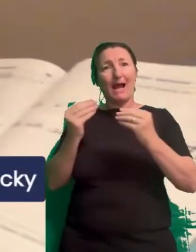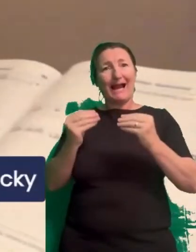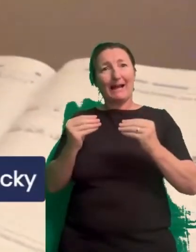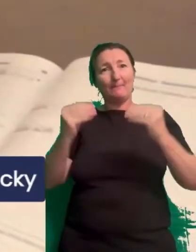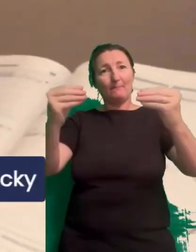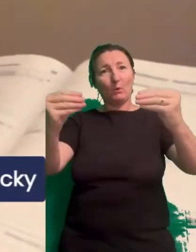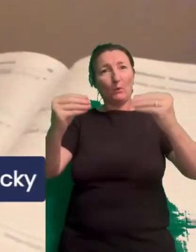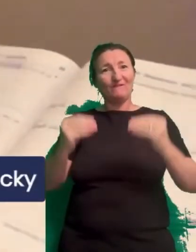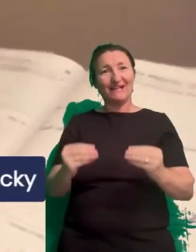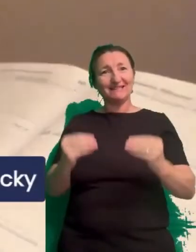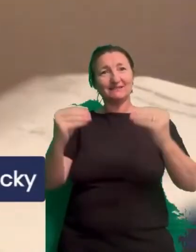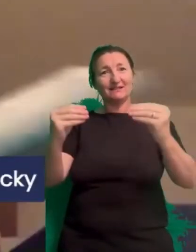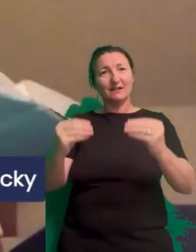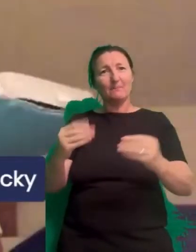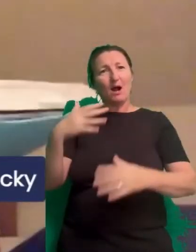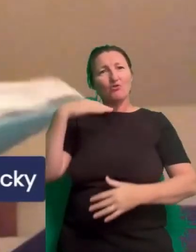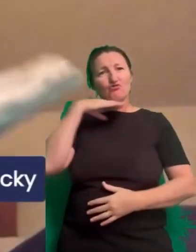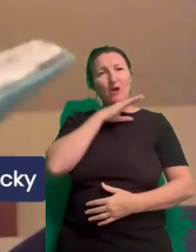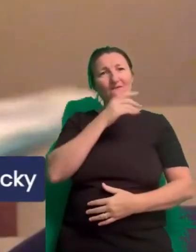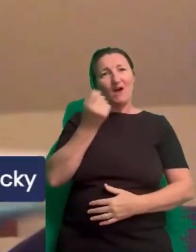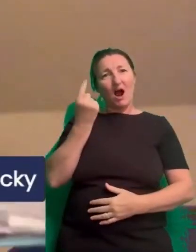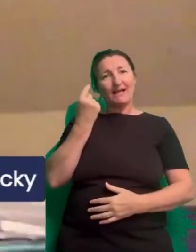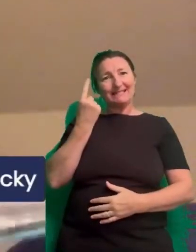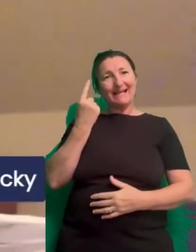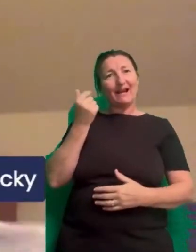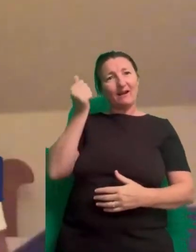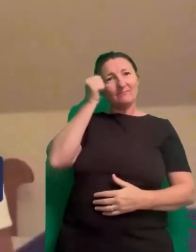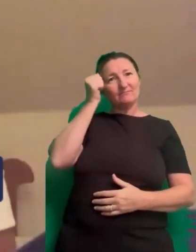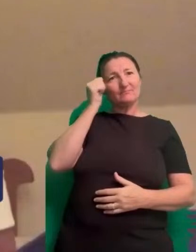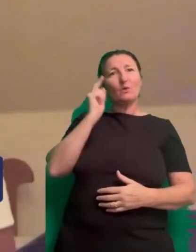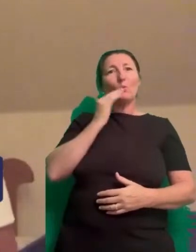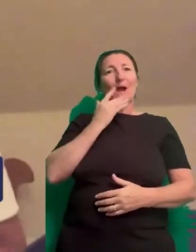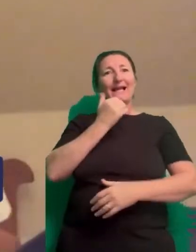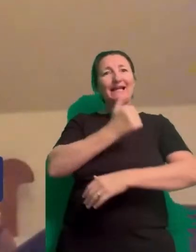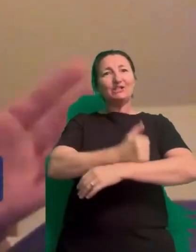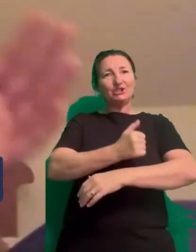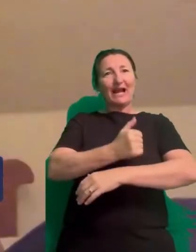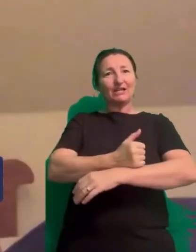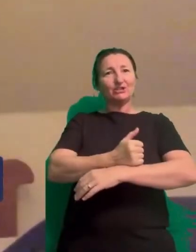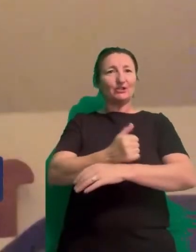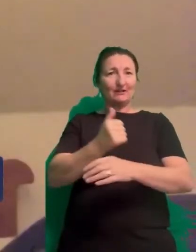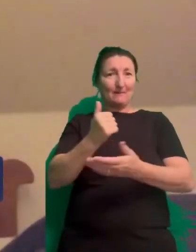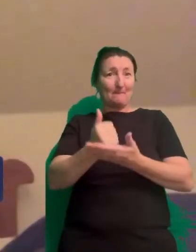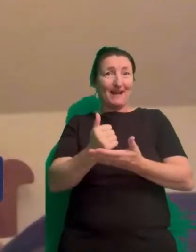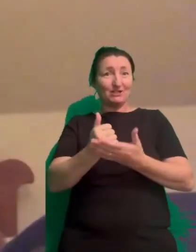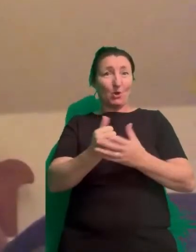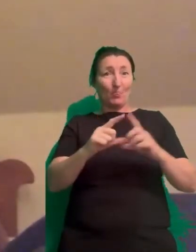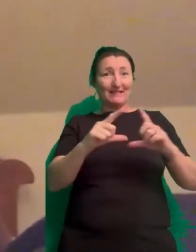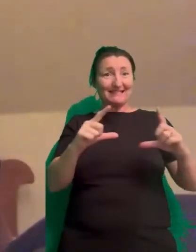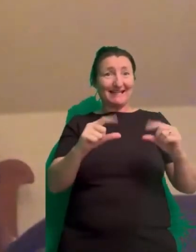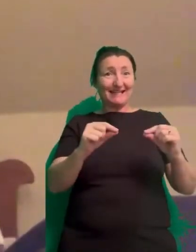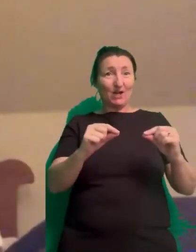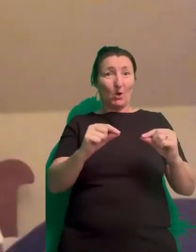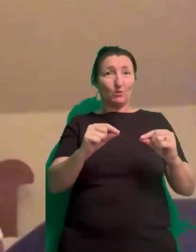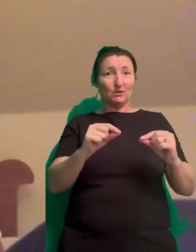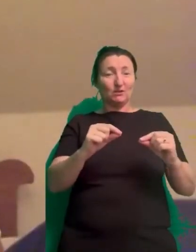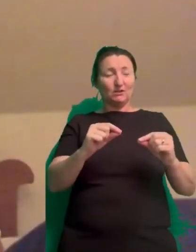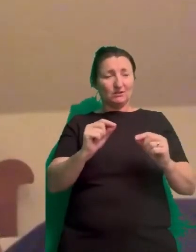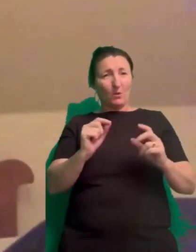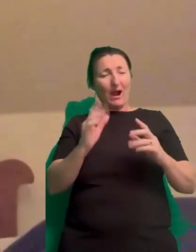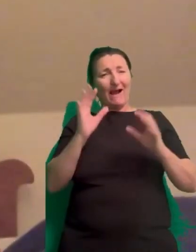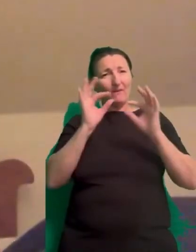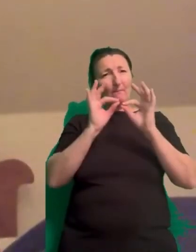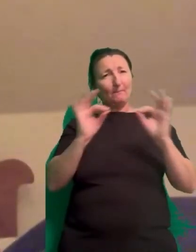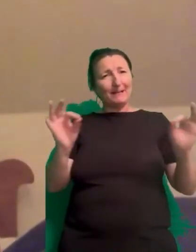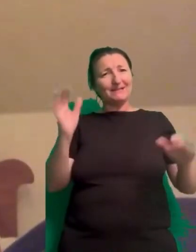when that injection will need to be based on what the sticky note is telling me, so I can have peace of mind and know that I'm not missing